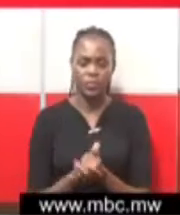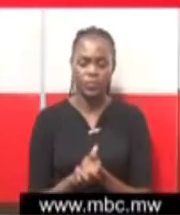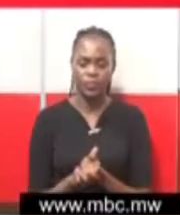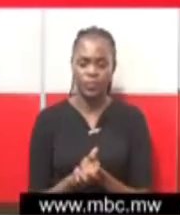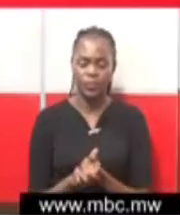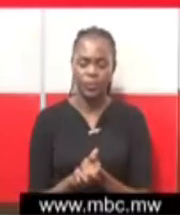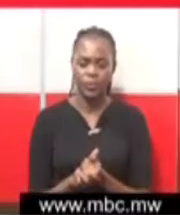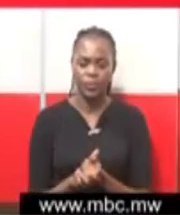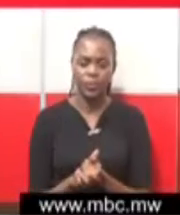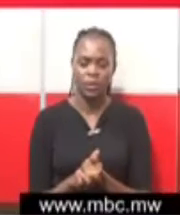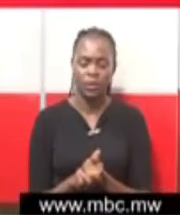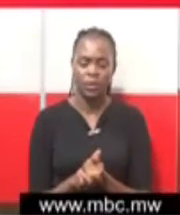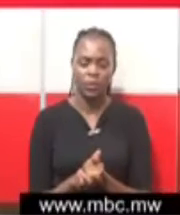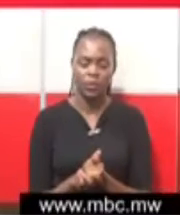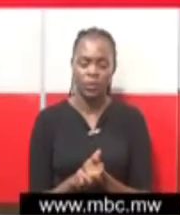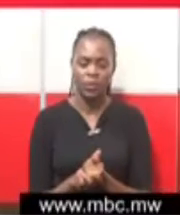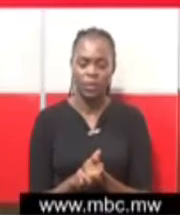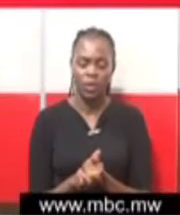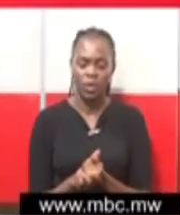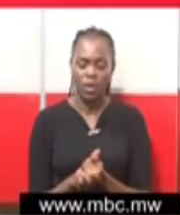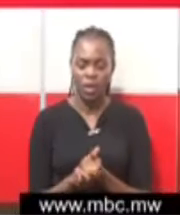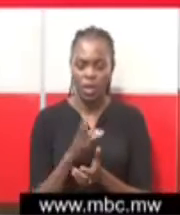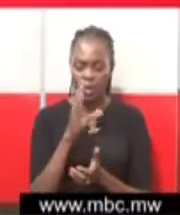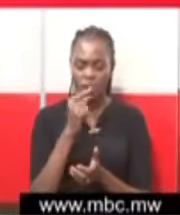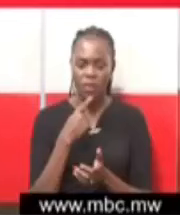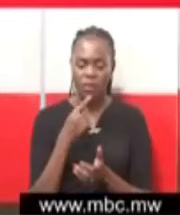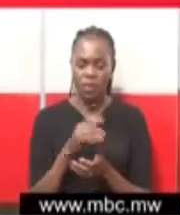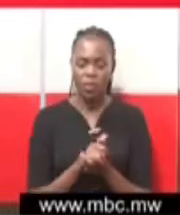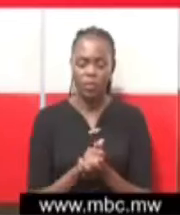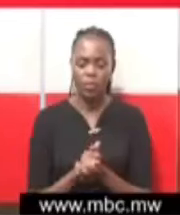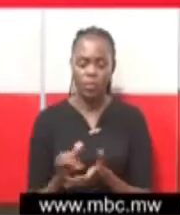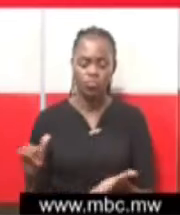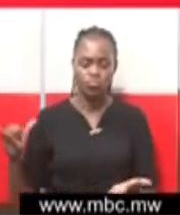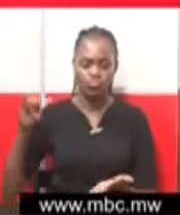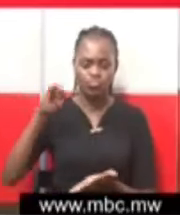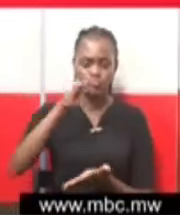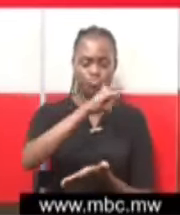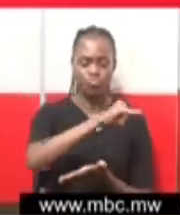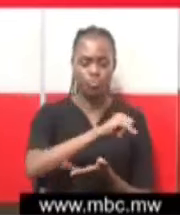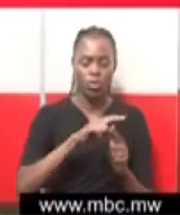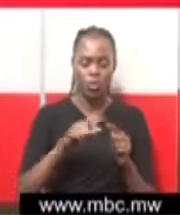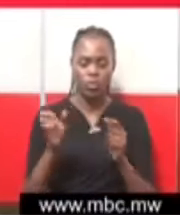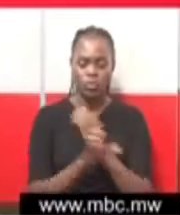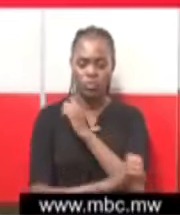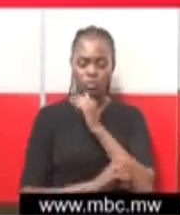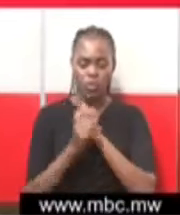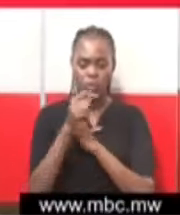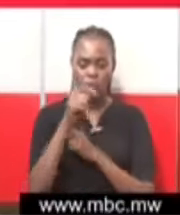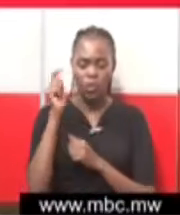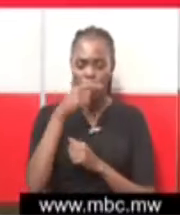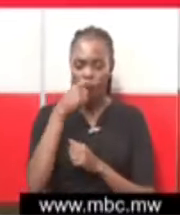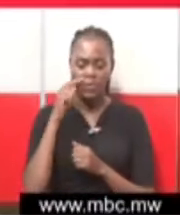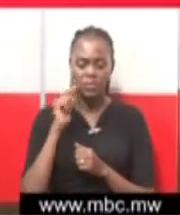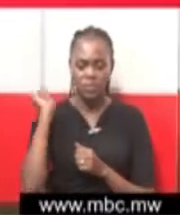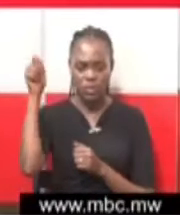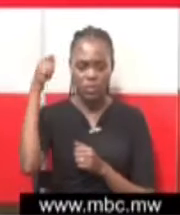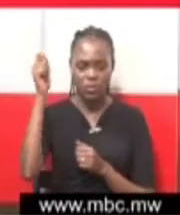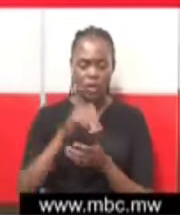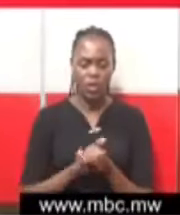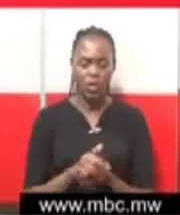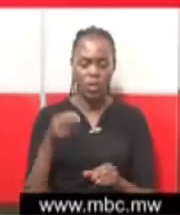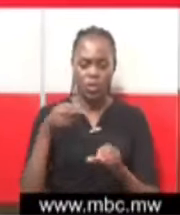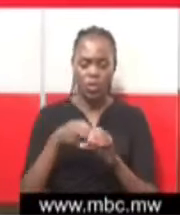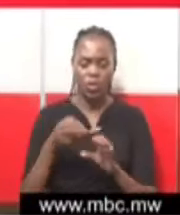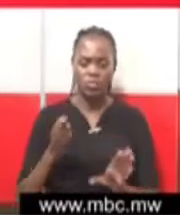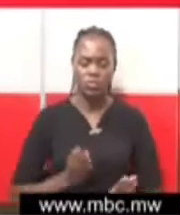The pacts will see the introduction of direct flights between Malawi and Mozambique and the storage and transportation of fuel products